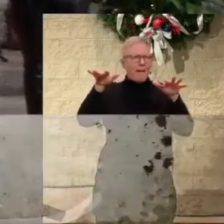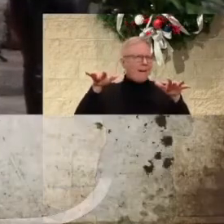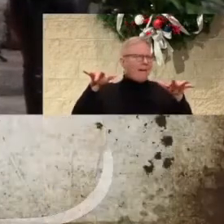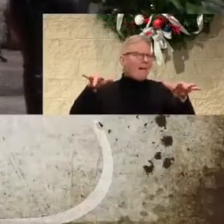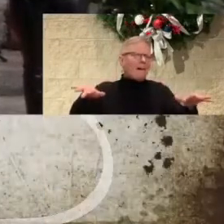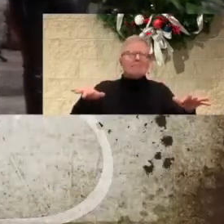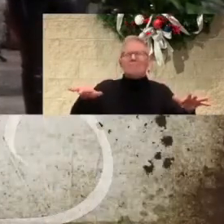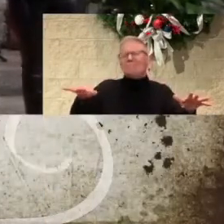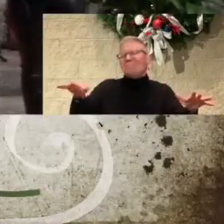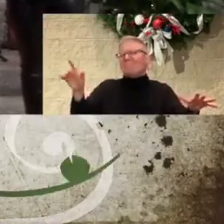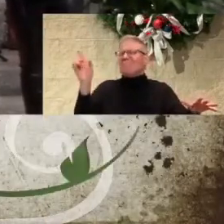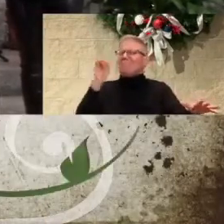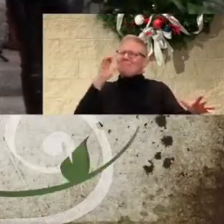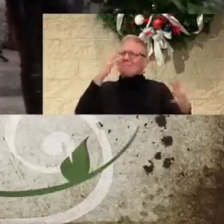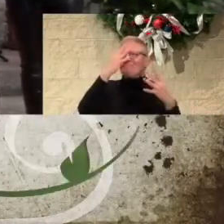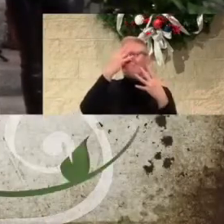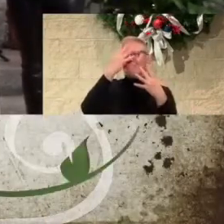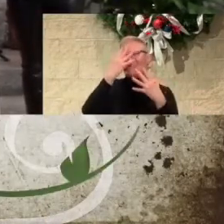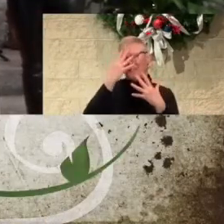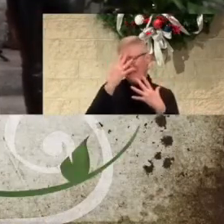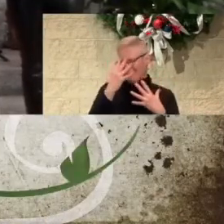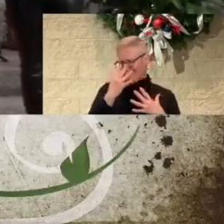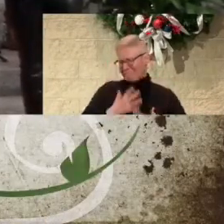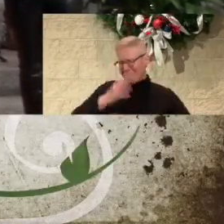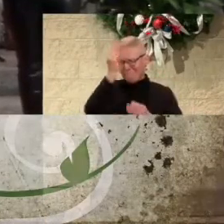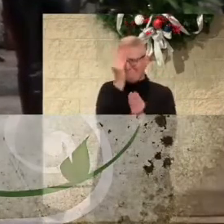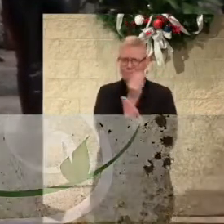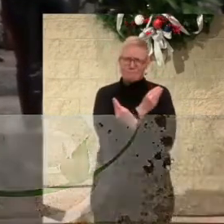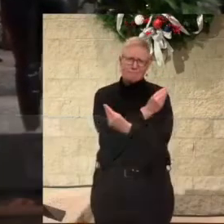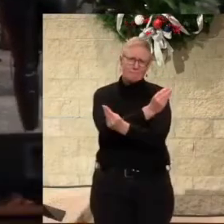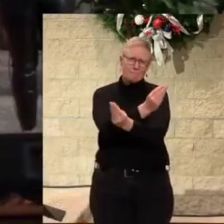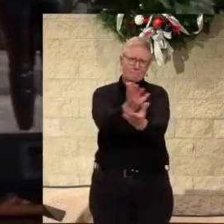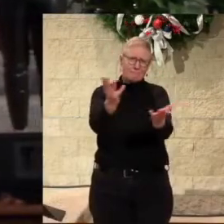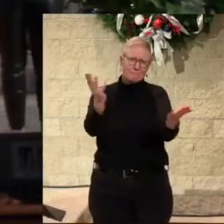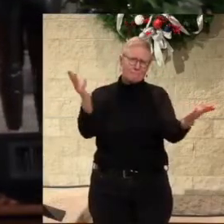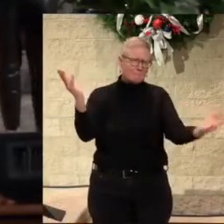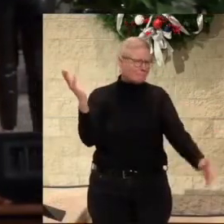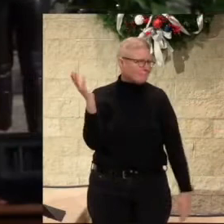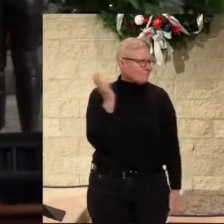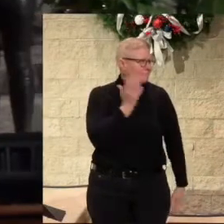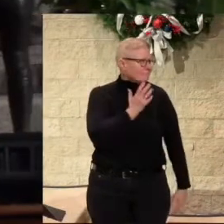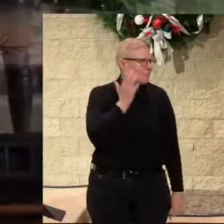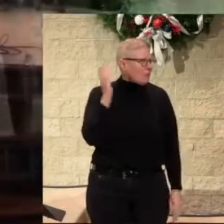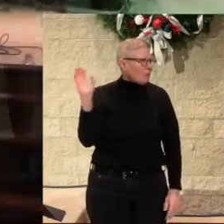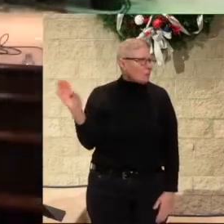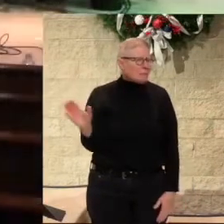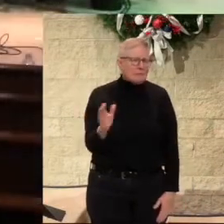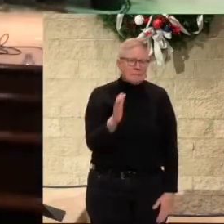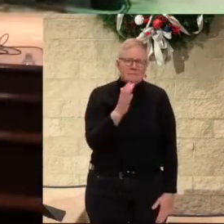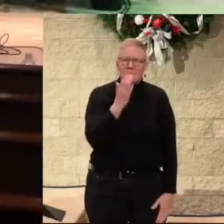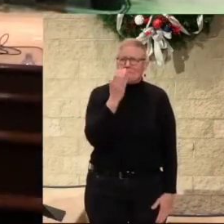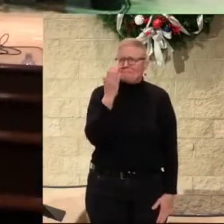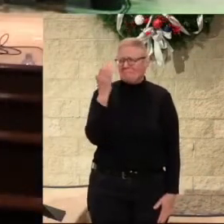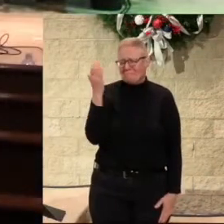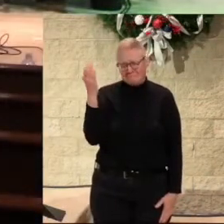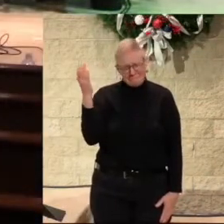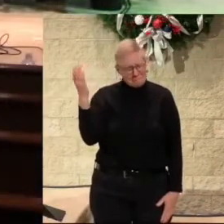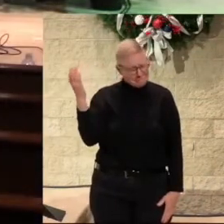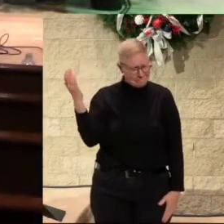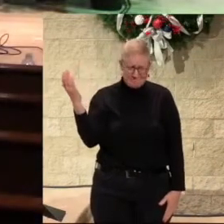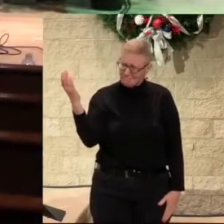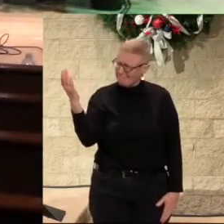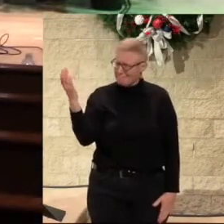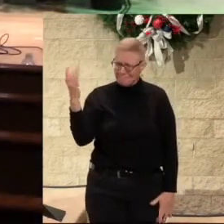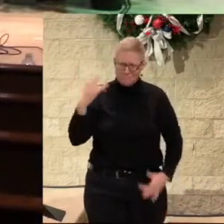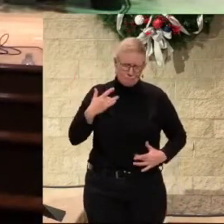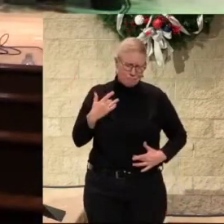sad, sad news. Oh, what a Christmas to have the